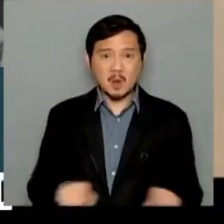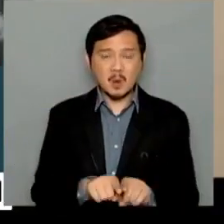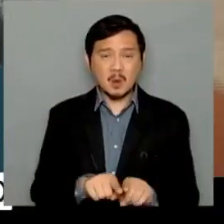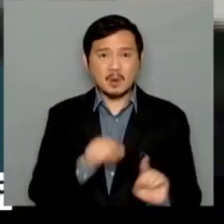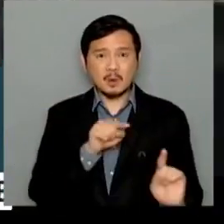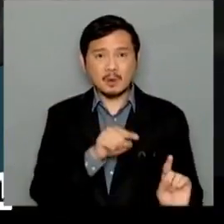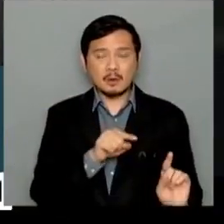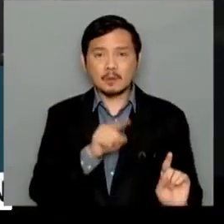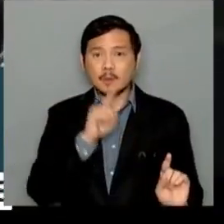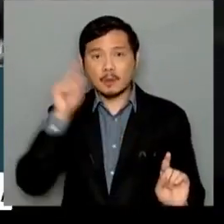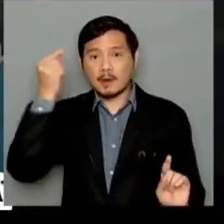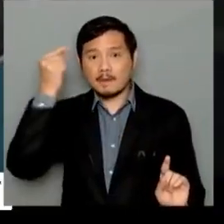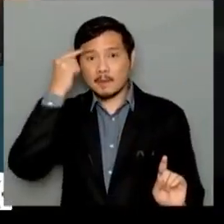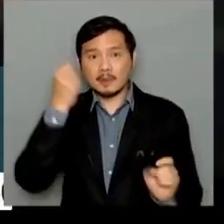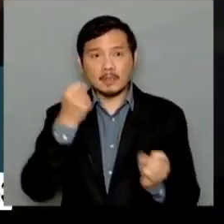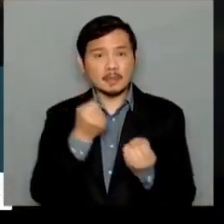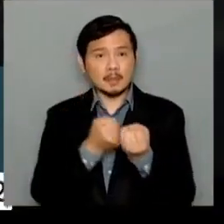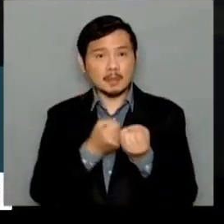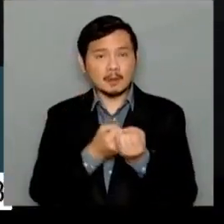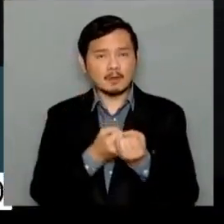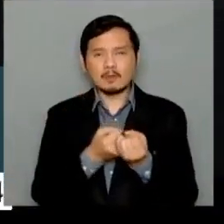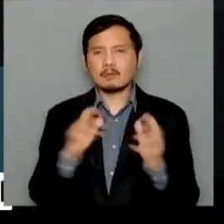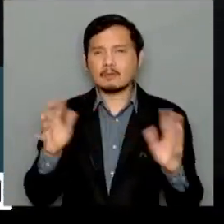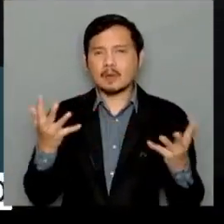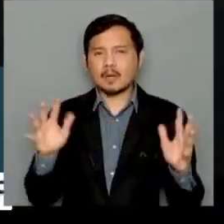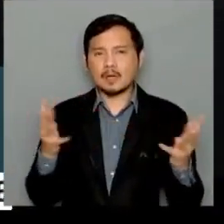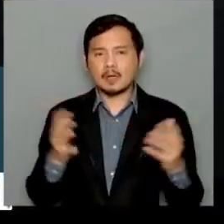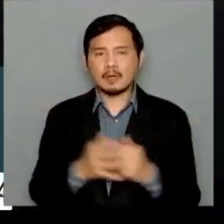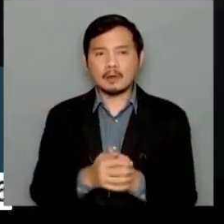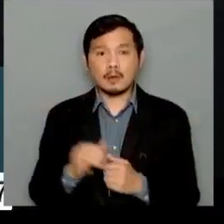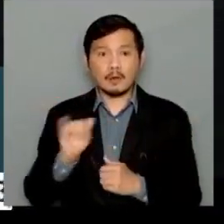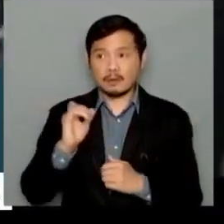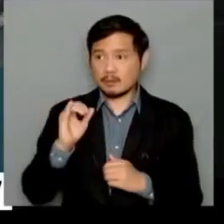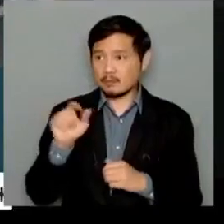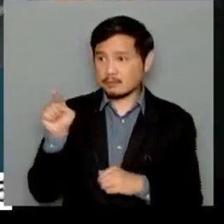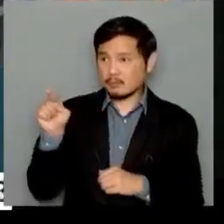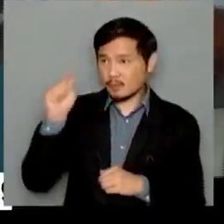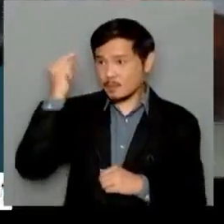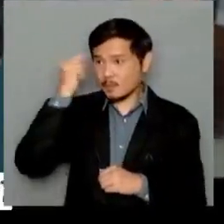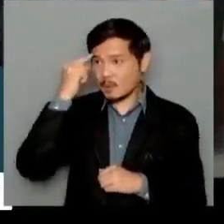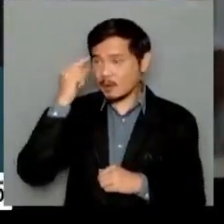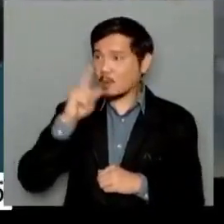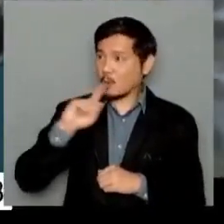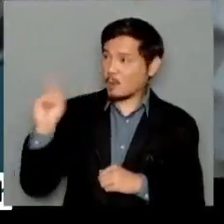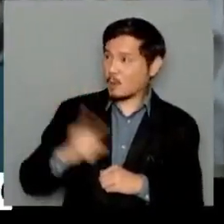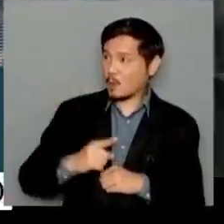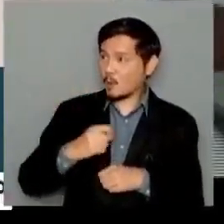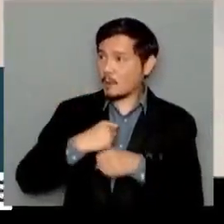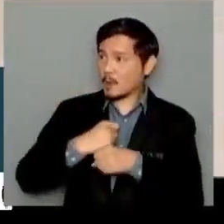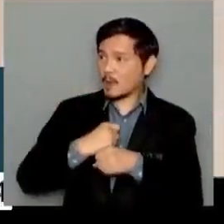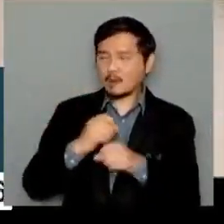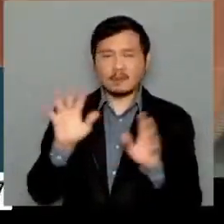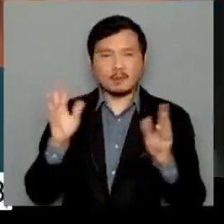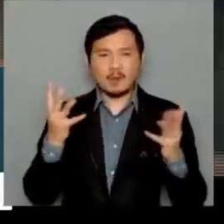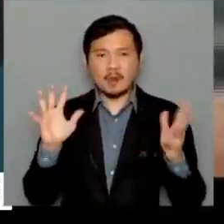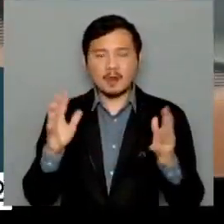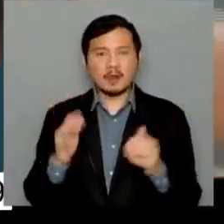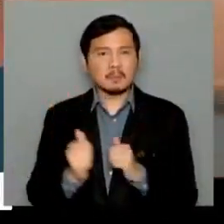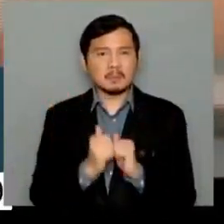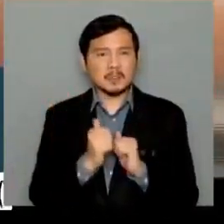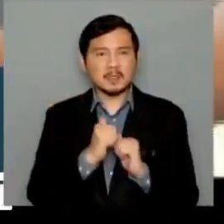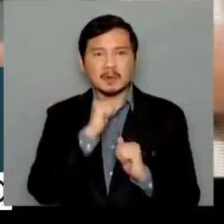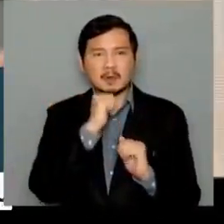funded by the government or it wasn't constructed by the government, and that it had nothing to do with